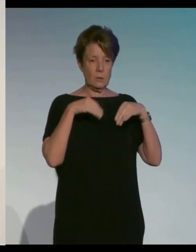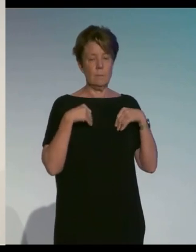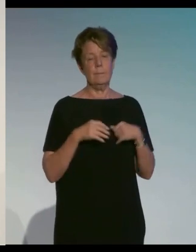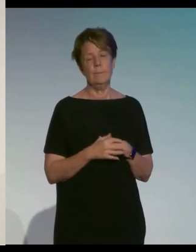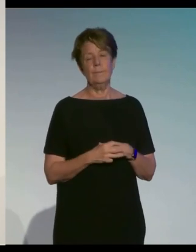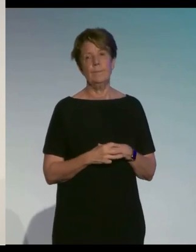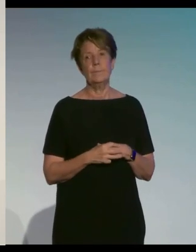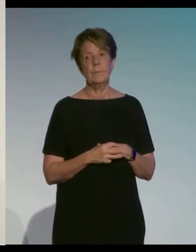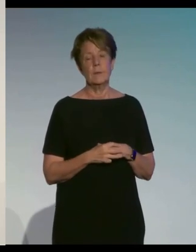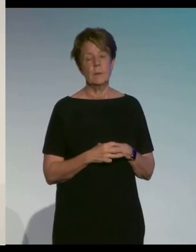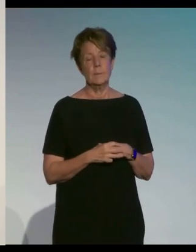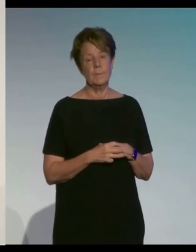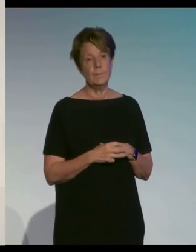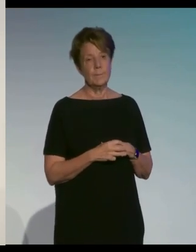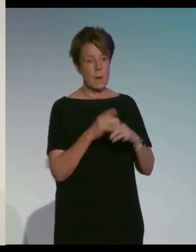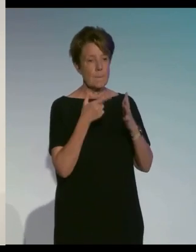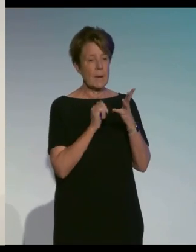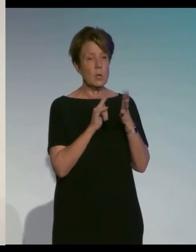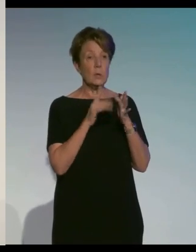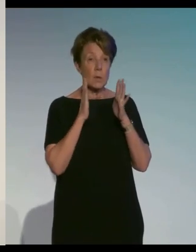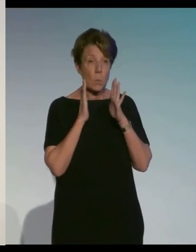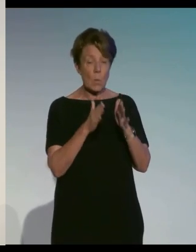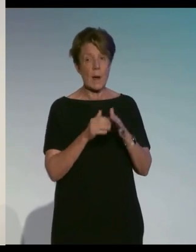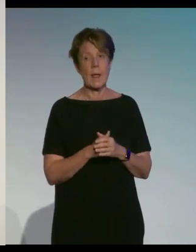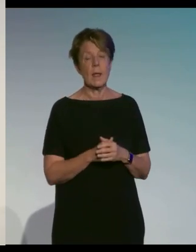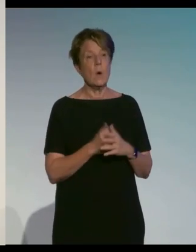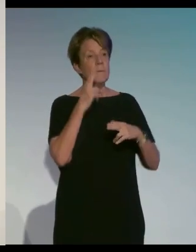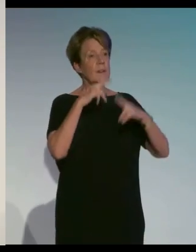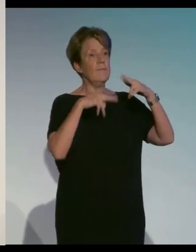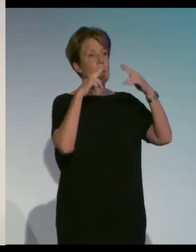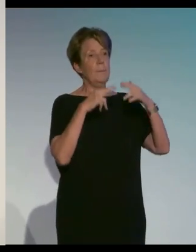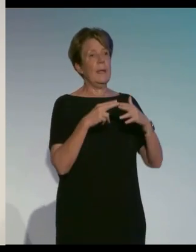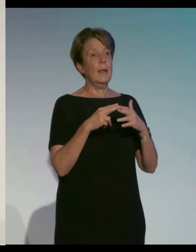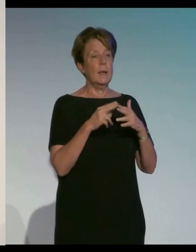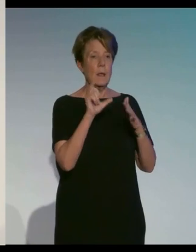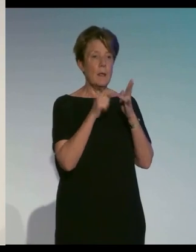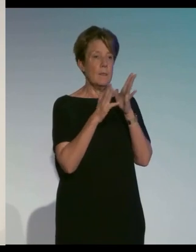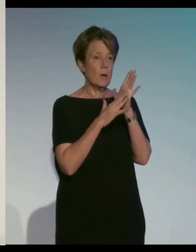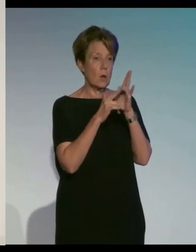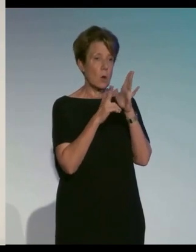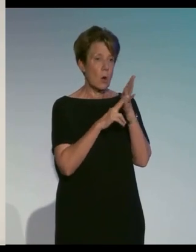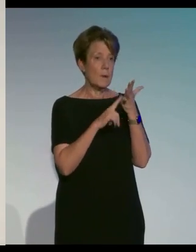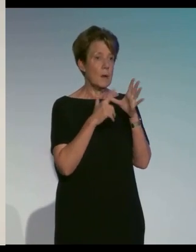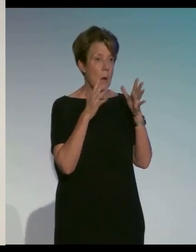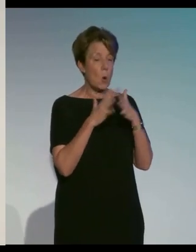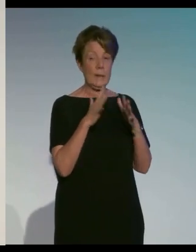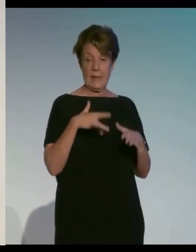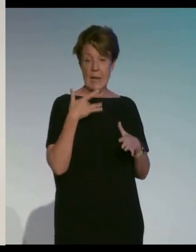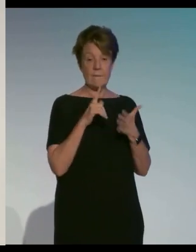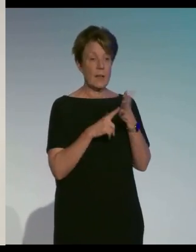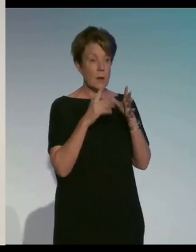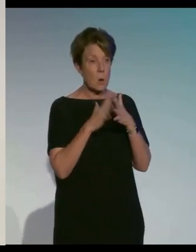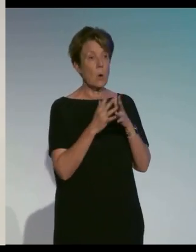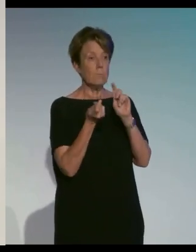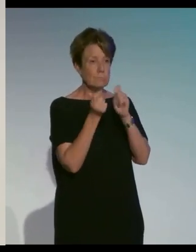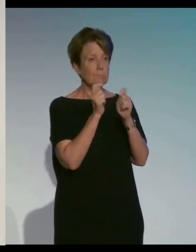as an analogical basis of developing the common law, which is a living law, constantly evolving.